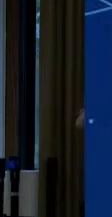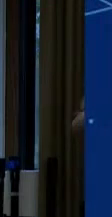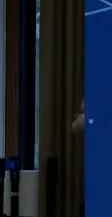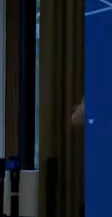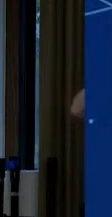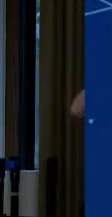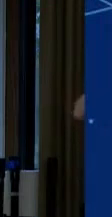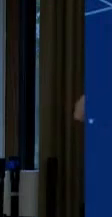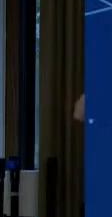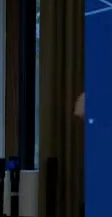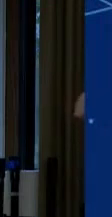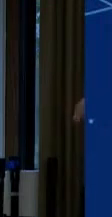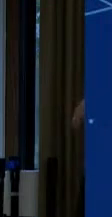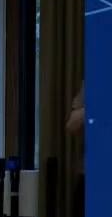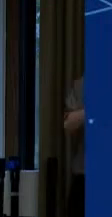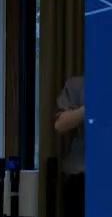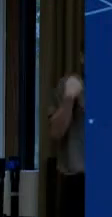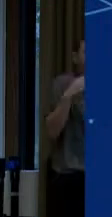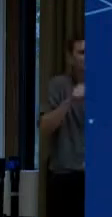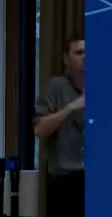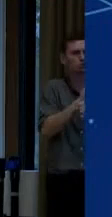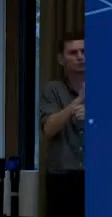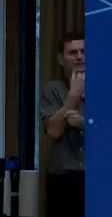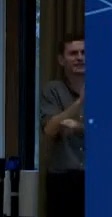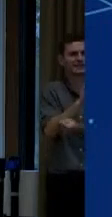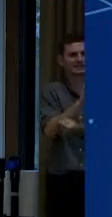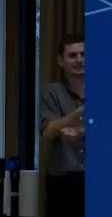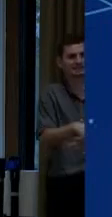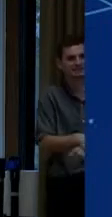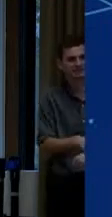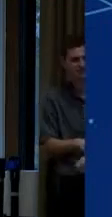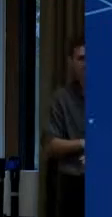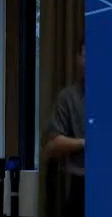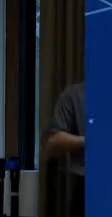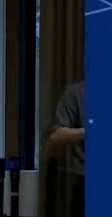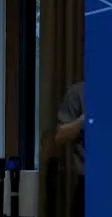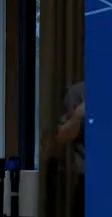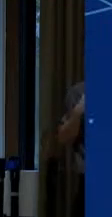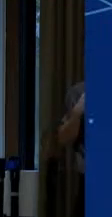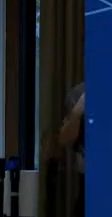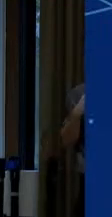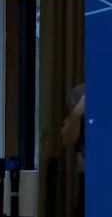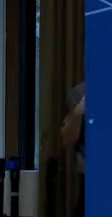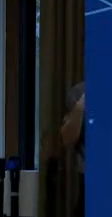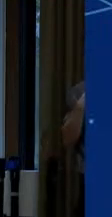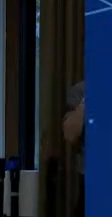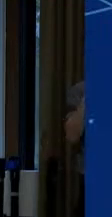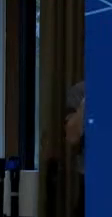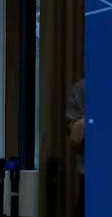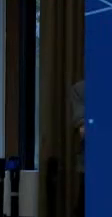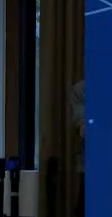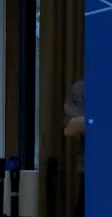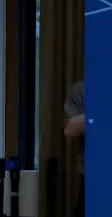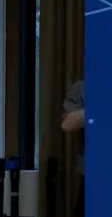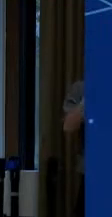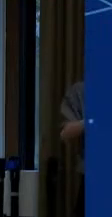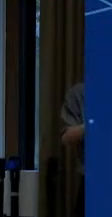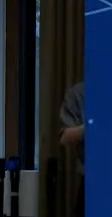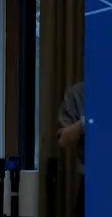think it's 2019, and they're hoping to have all of their initial results published